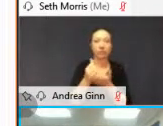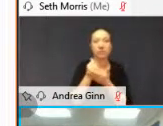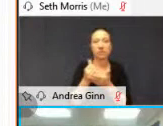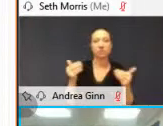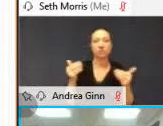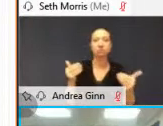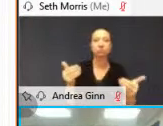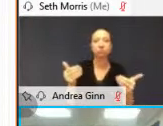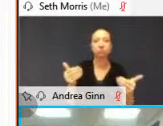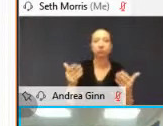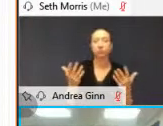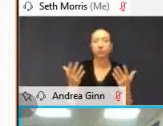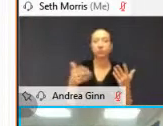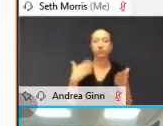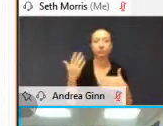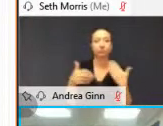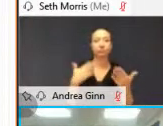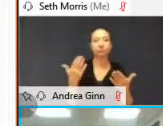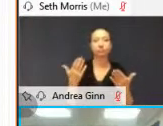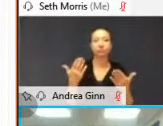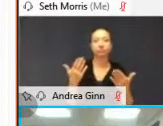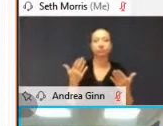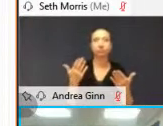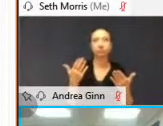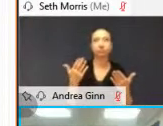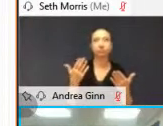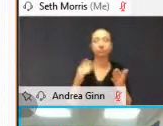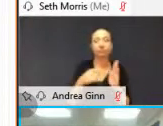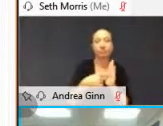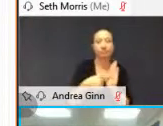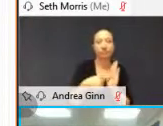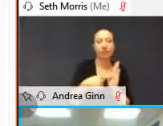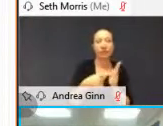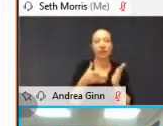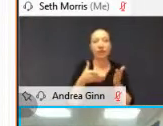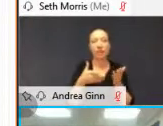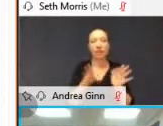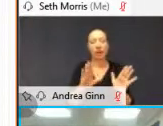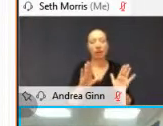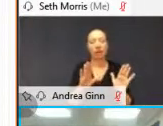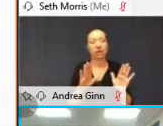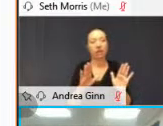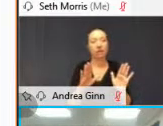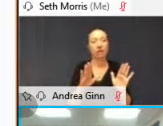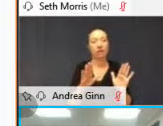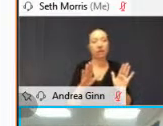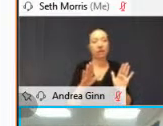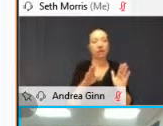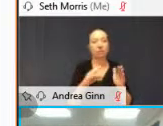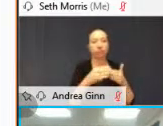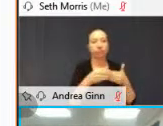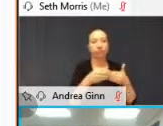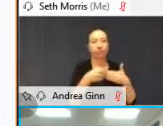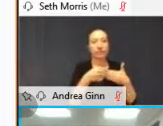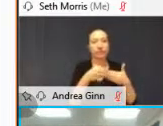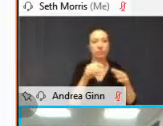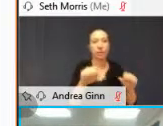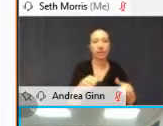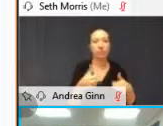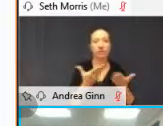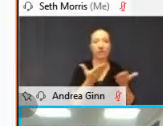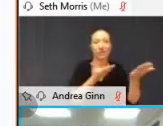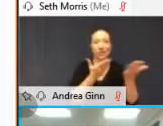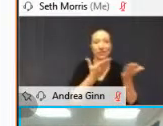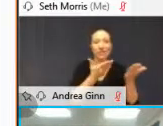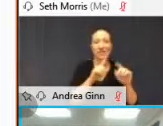were things like allowing different flexibility for providing services in alternative care settings,